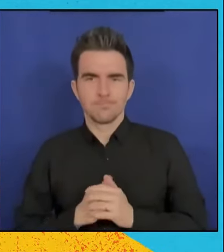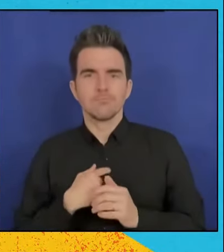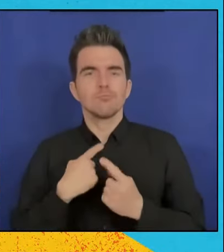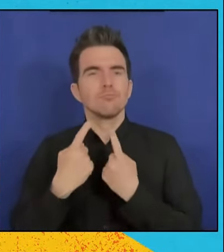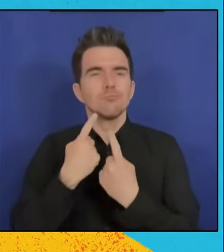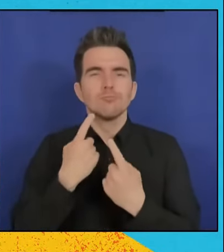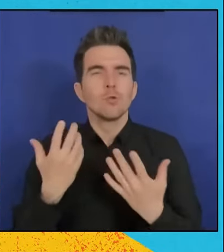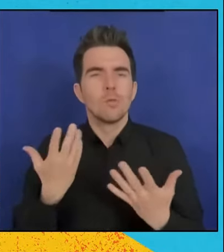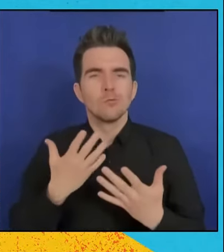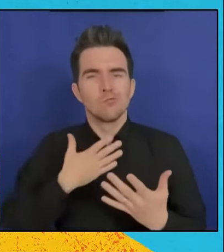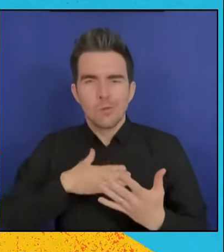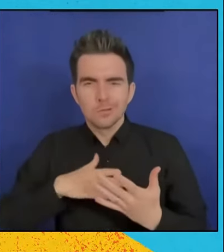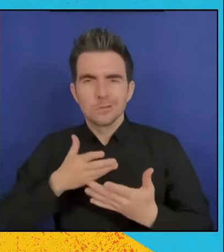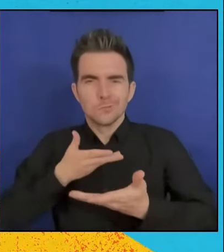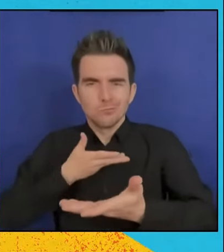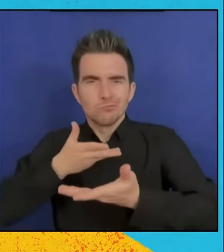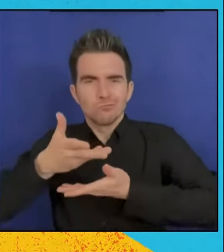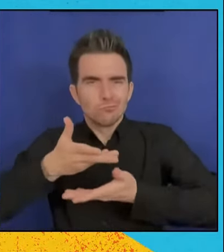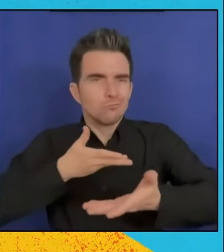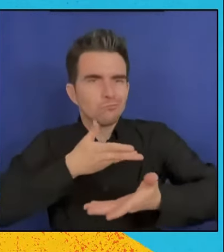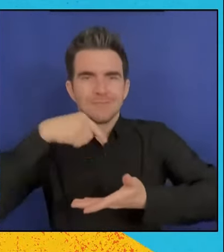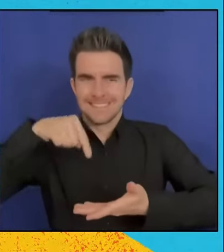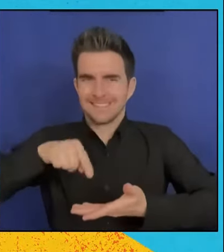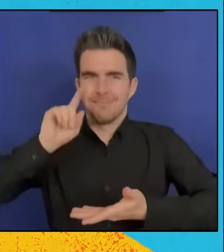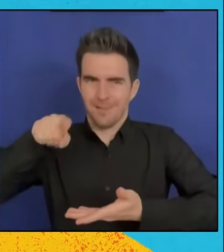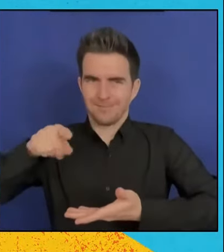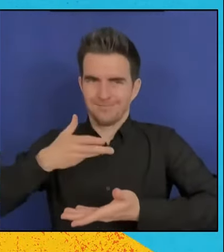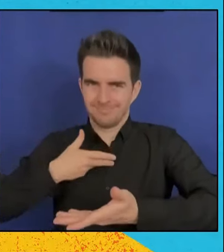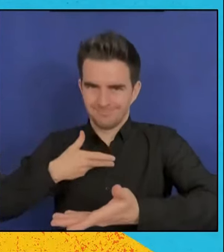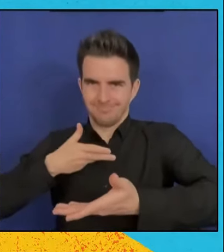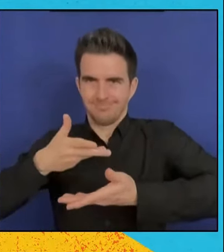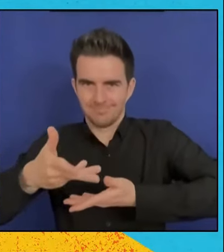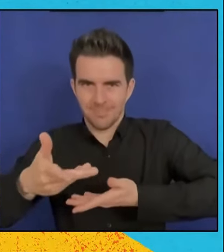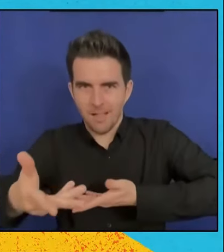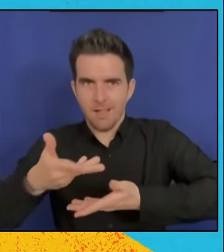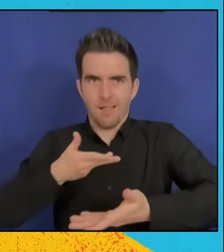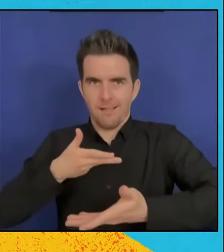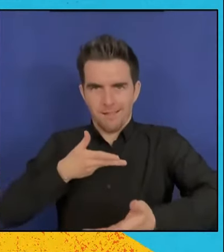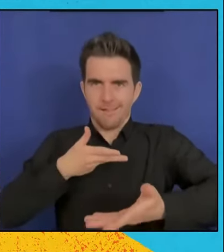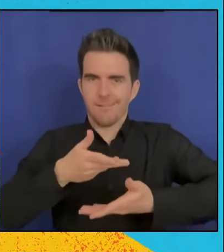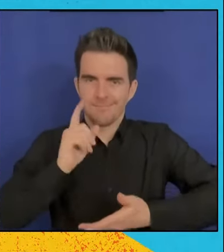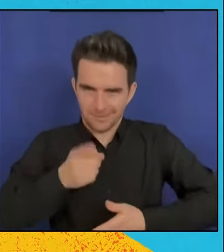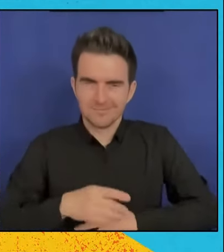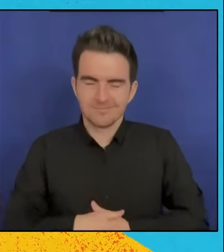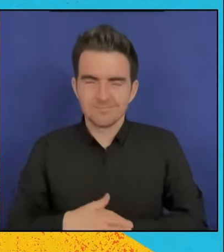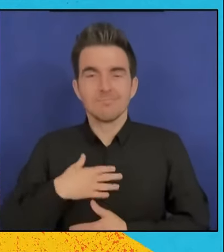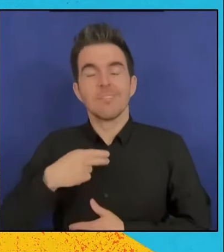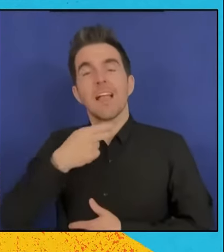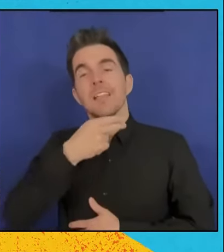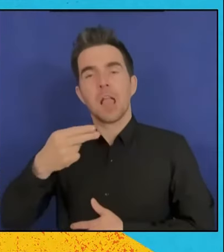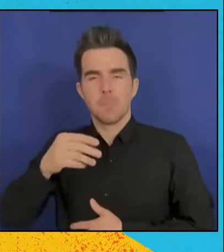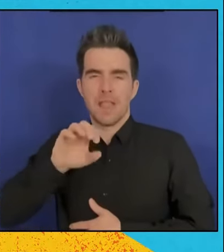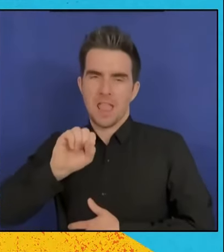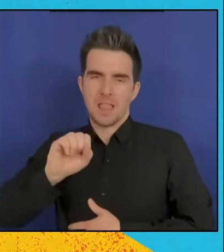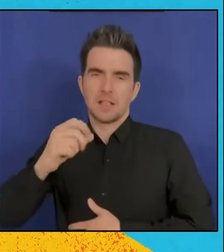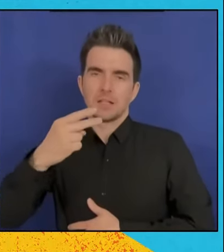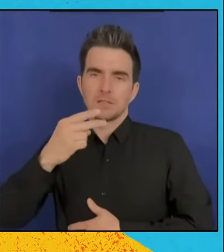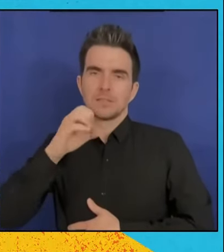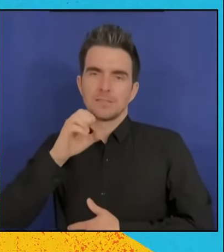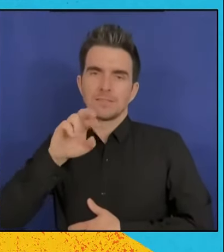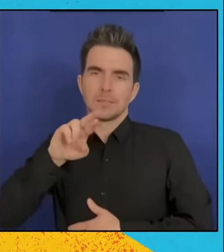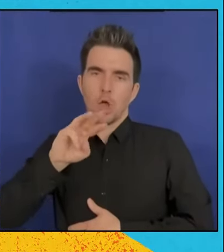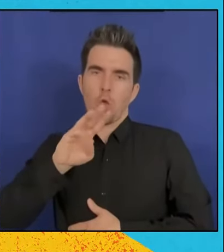I'm a journalist from South Africa, and I cover the United Nations in New York. Welcome, everybody. So rather than